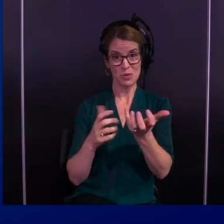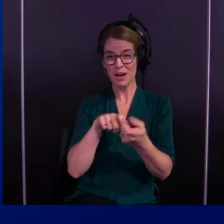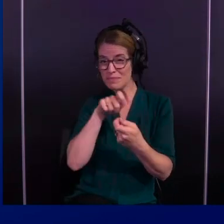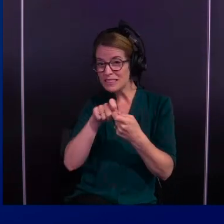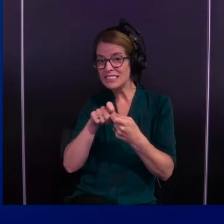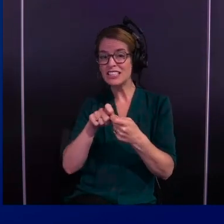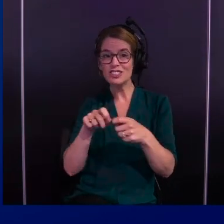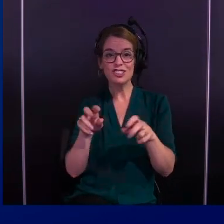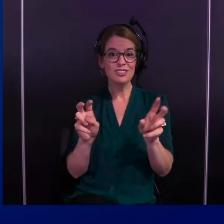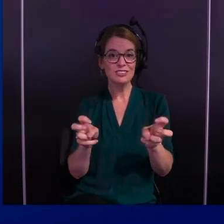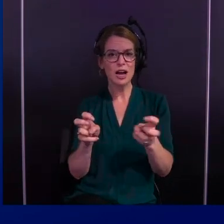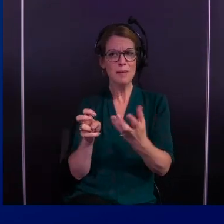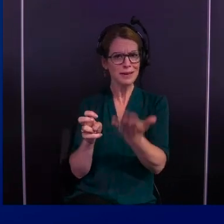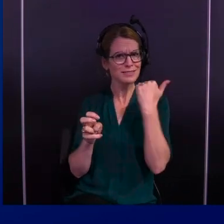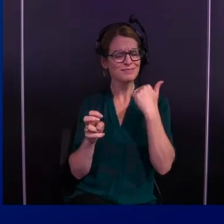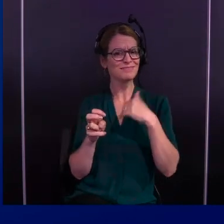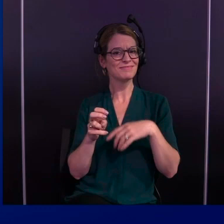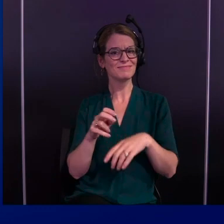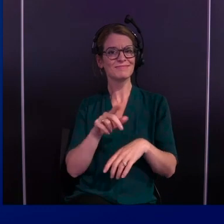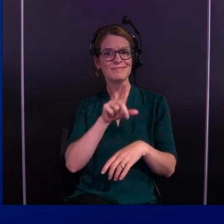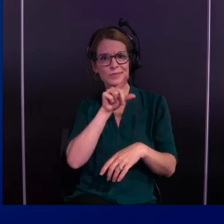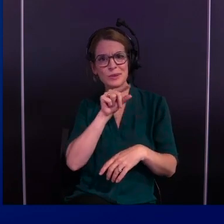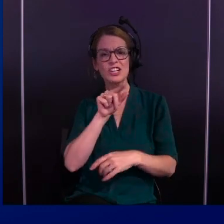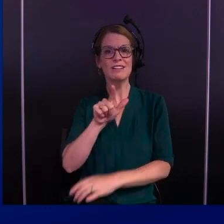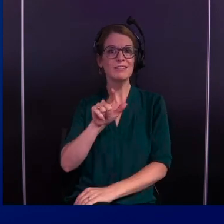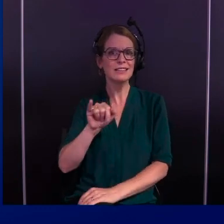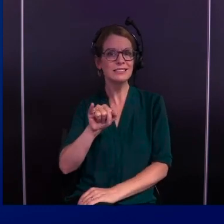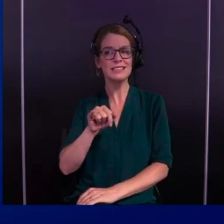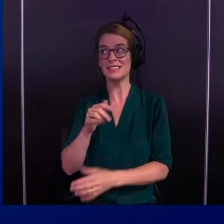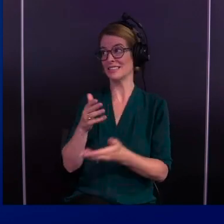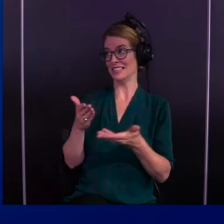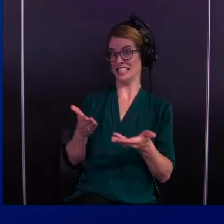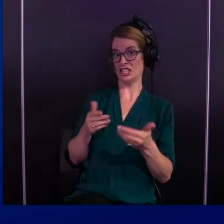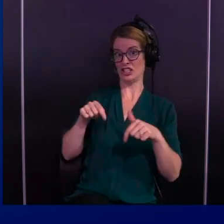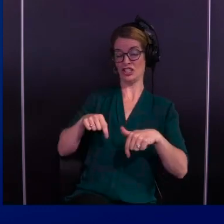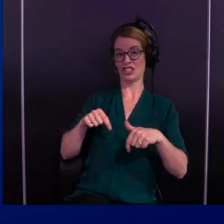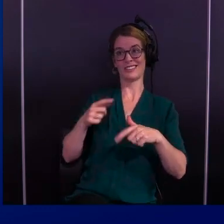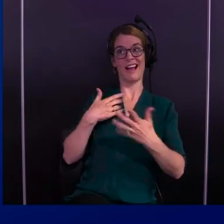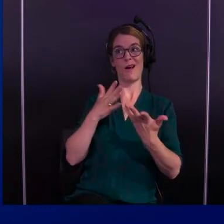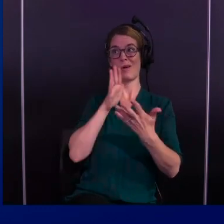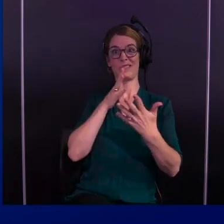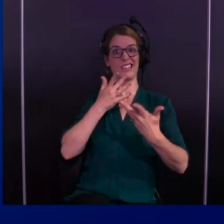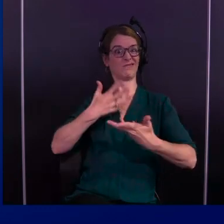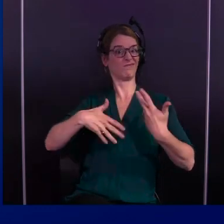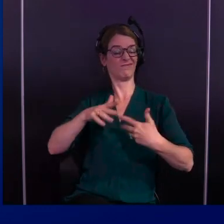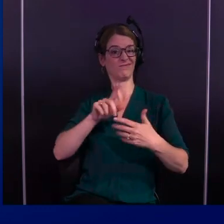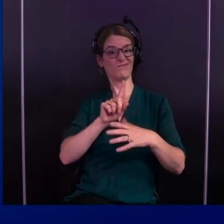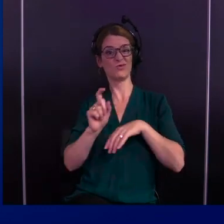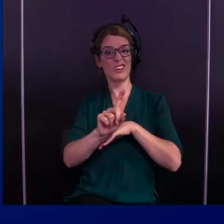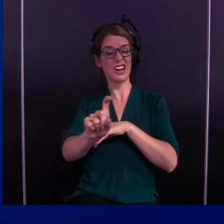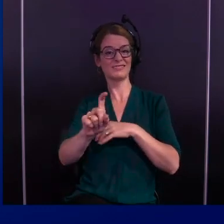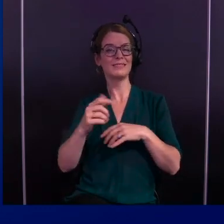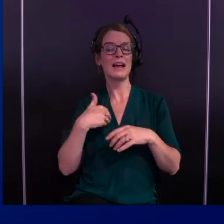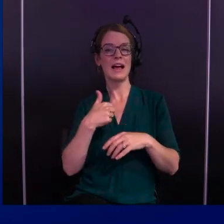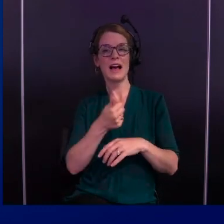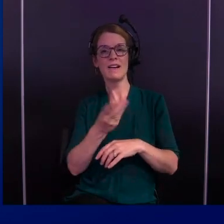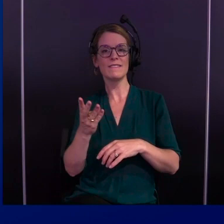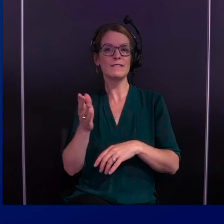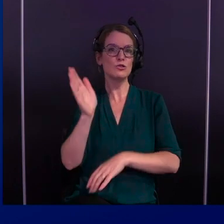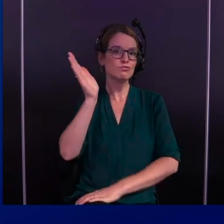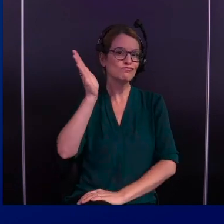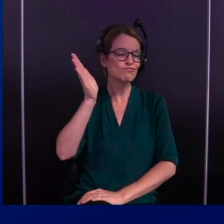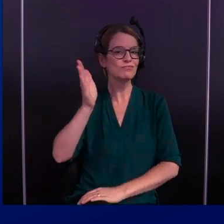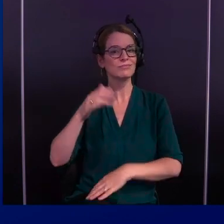I'm on Twitter. I'm on LinkedIn. I'm here at the expo. I'll be running around. I'm doing a few chalk talks over the next day and a